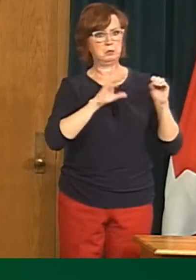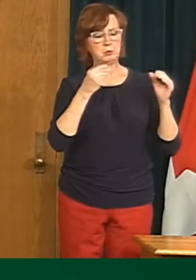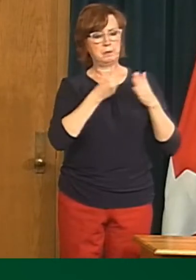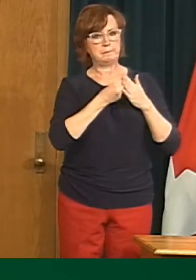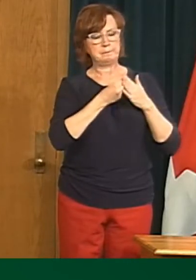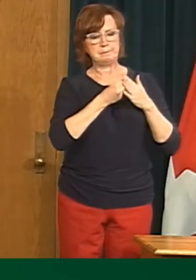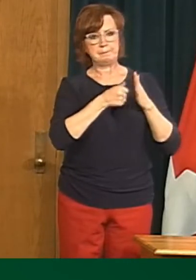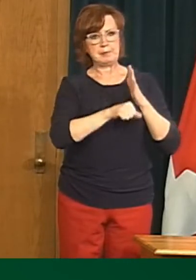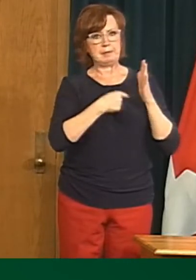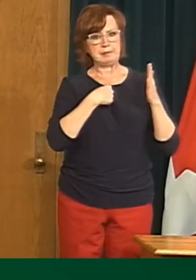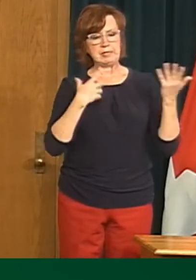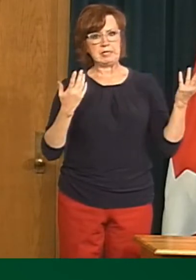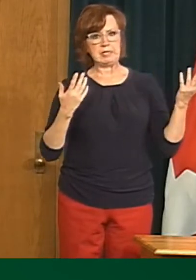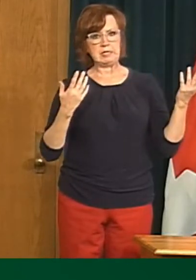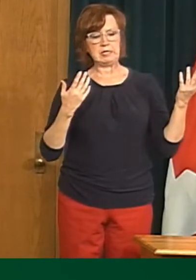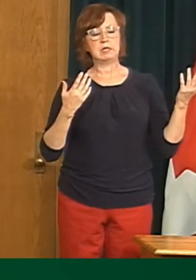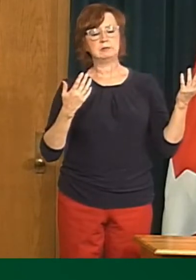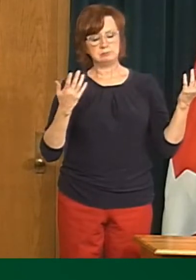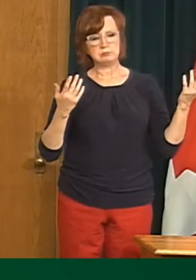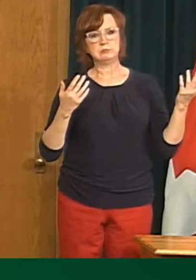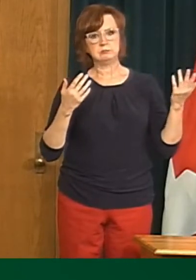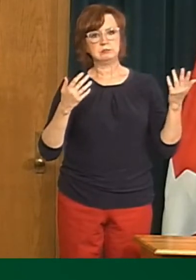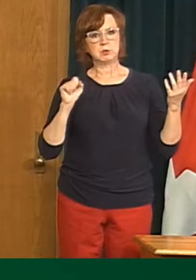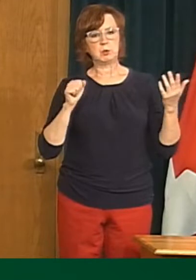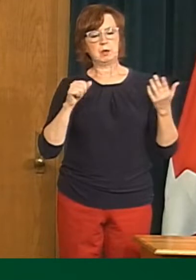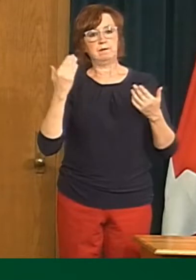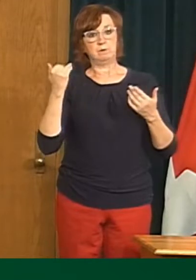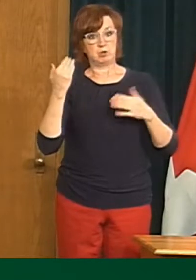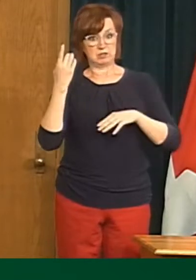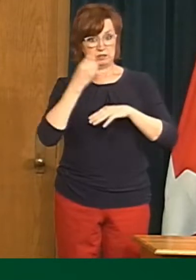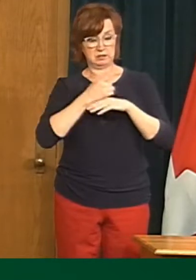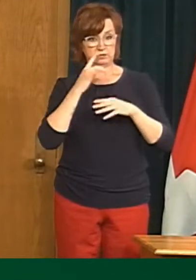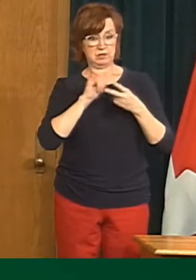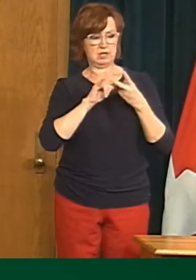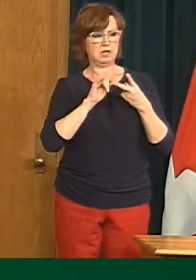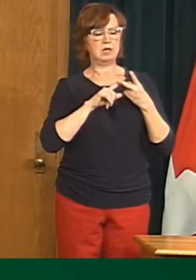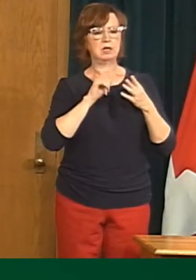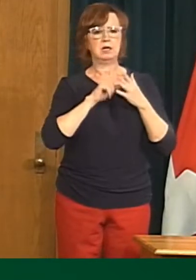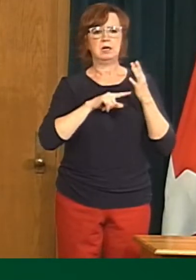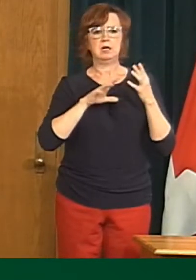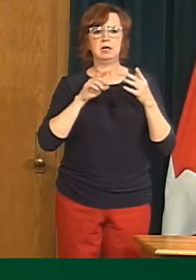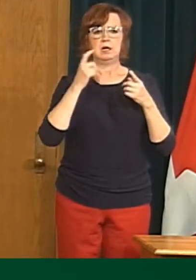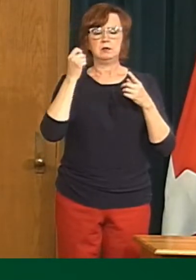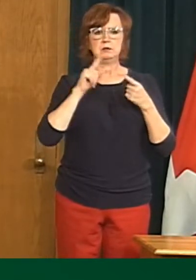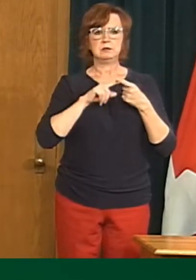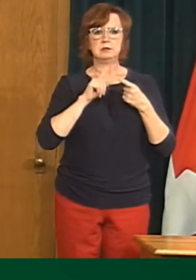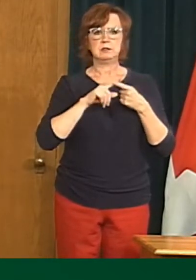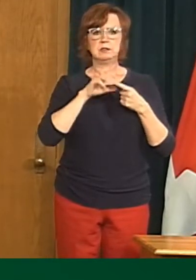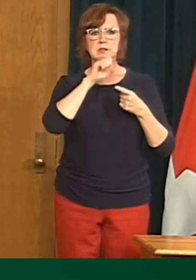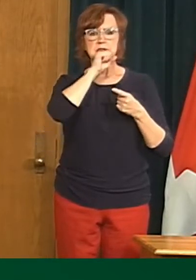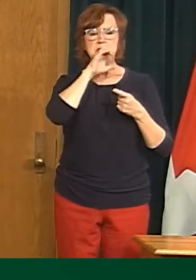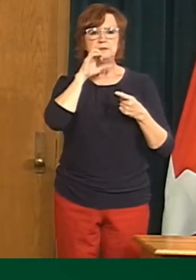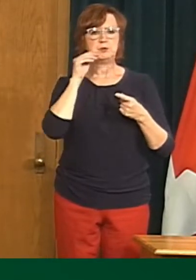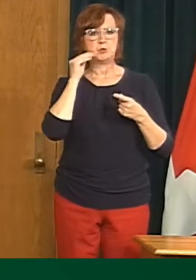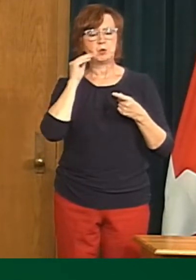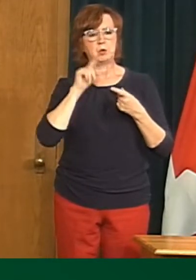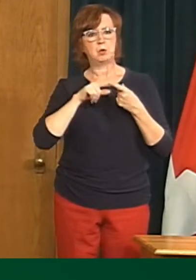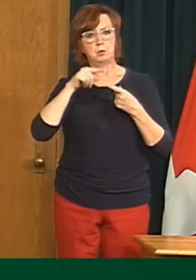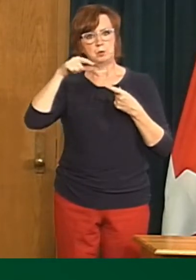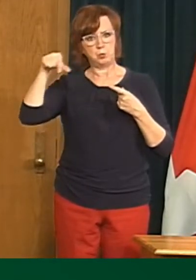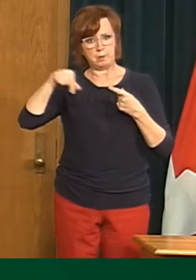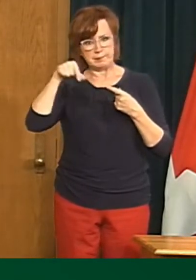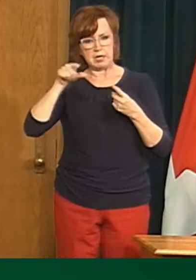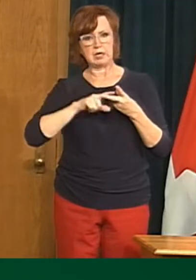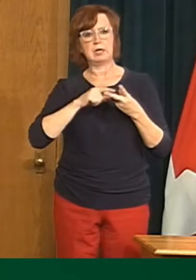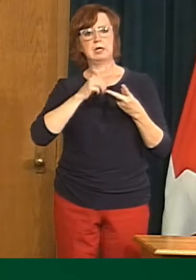in Saskatchewan as we haven't had the specific problems that they've had in Ontario and Quebec, but there was a time not long ago